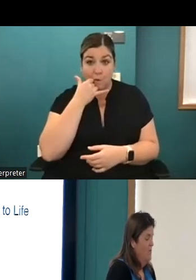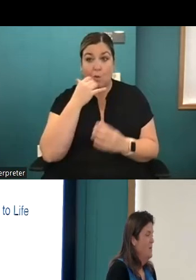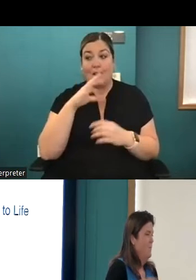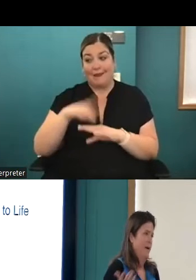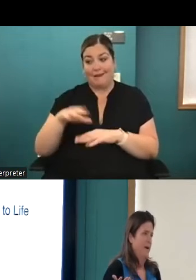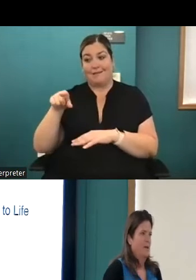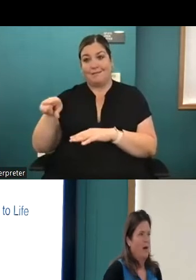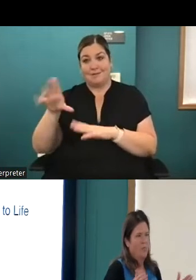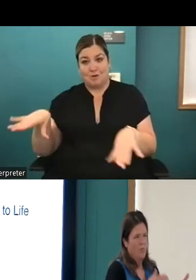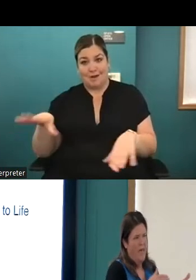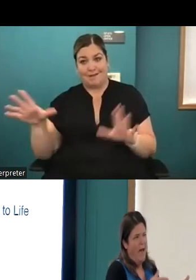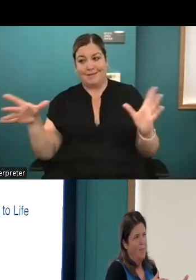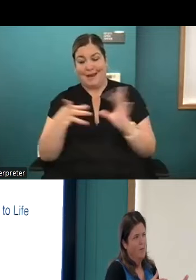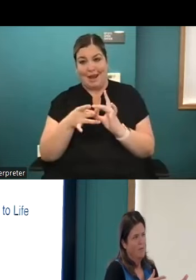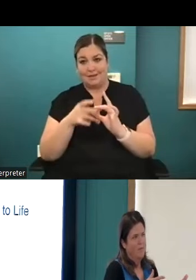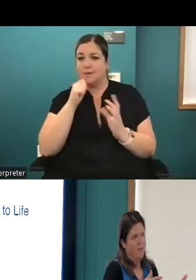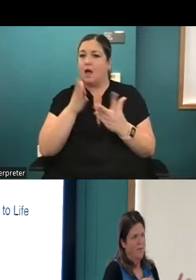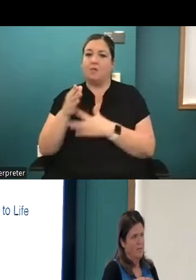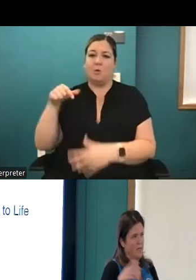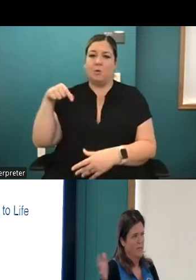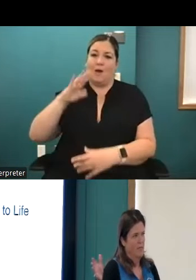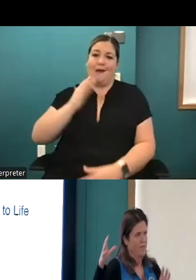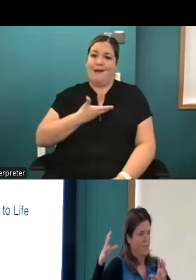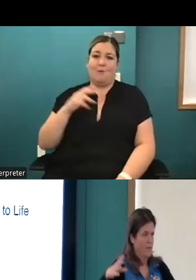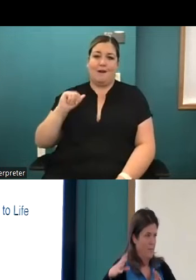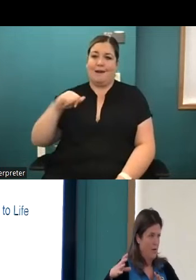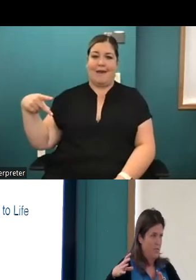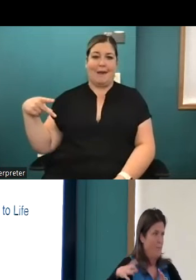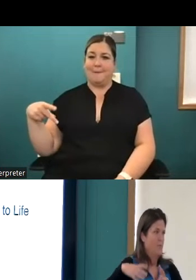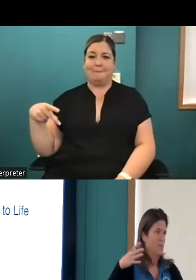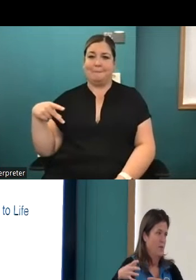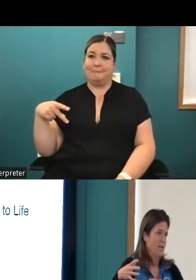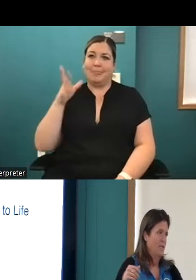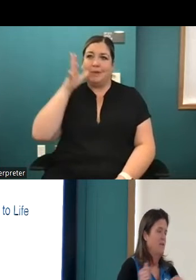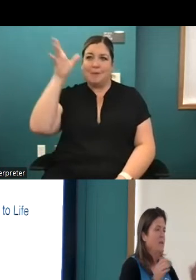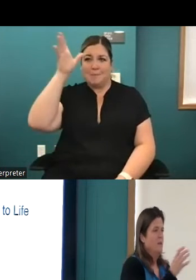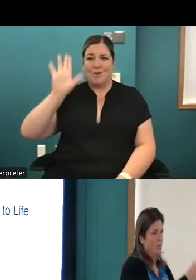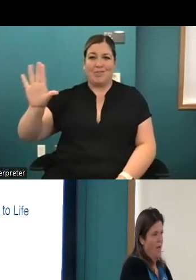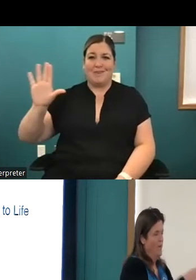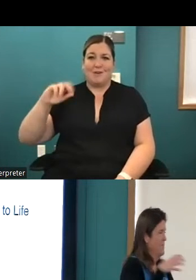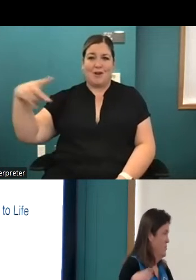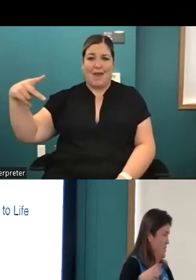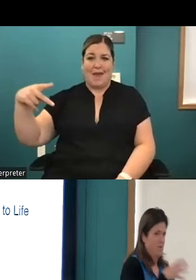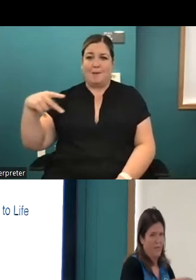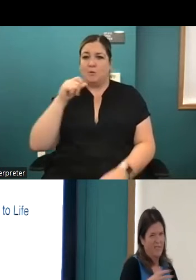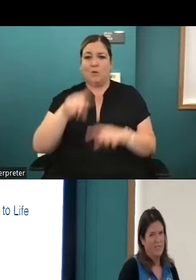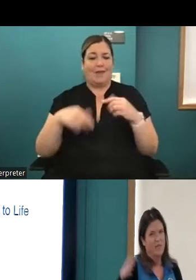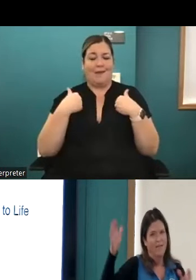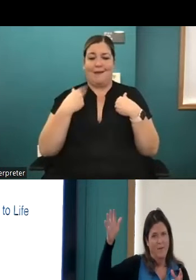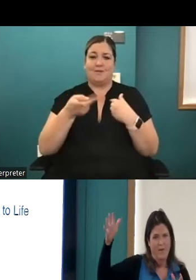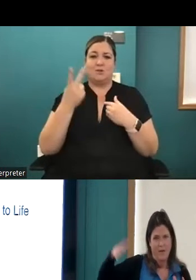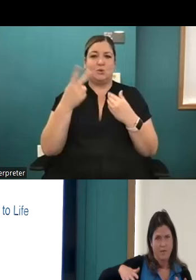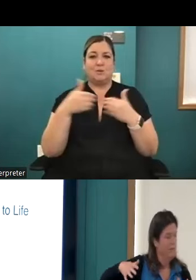Bluetooth, but not through the app, if that makes sense. Like if it's on the parents app and they're utilizing, you don't have it on two different devices.